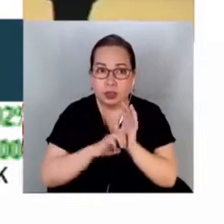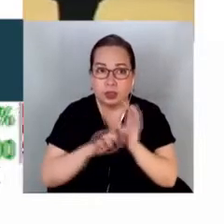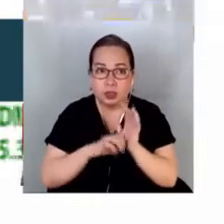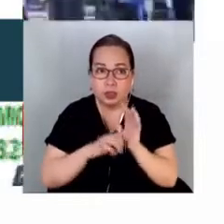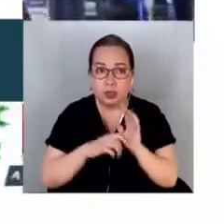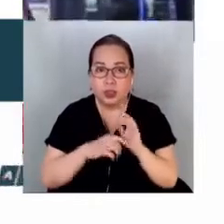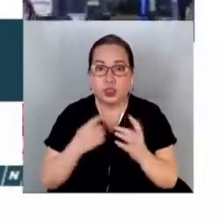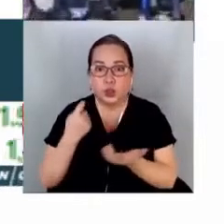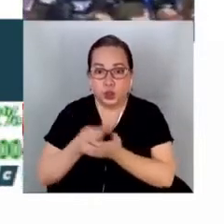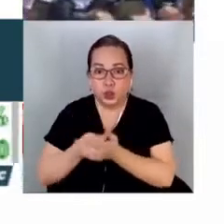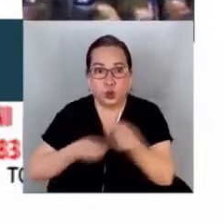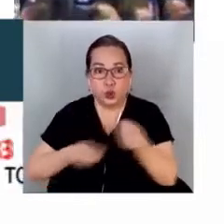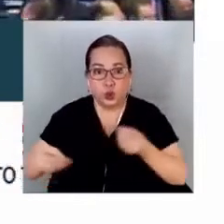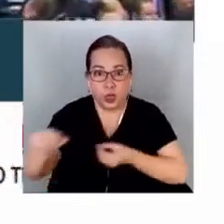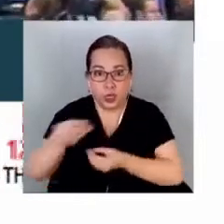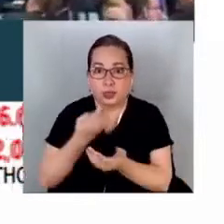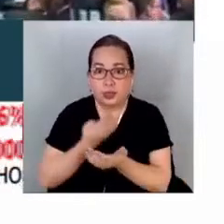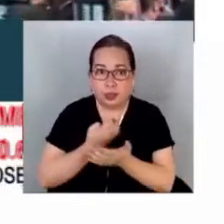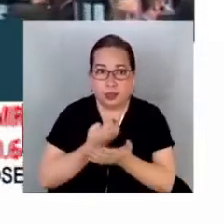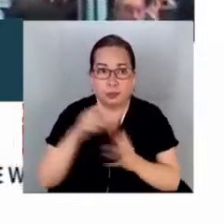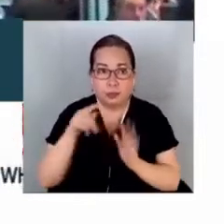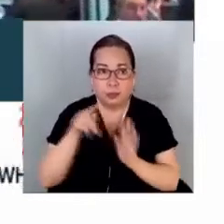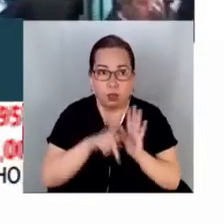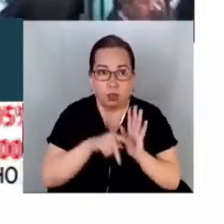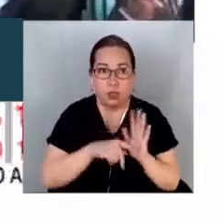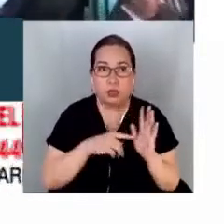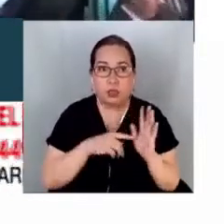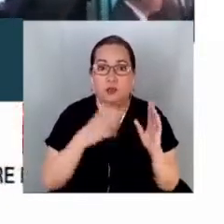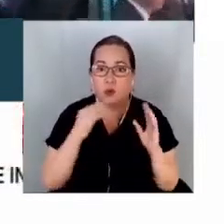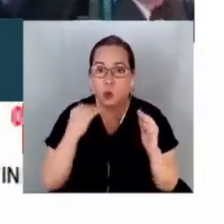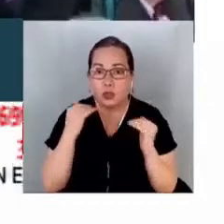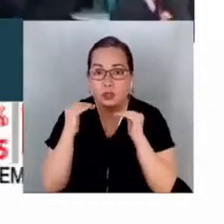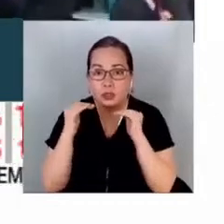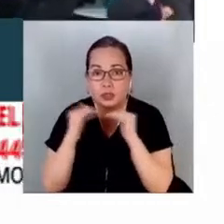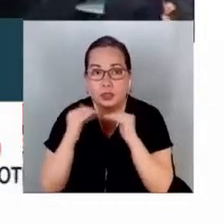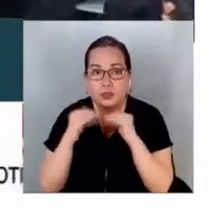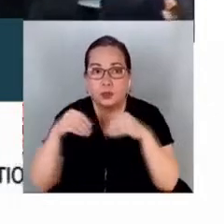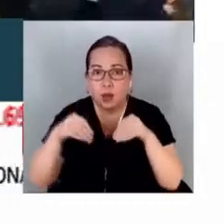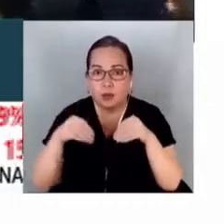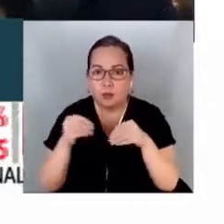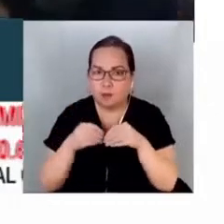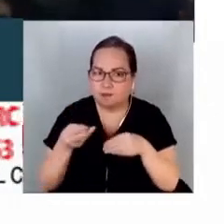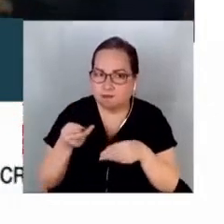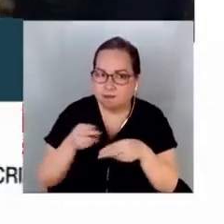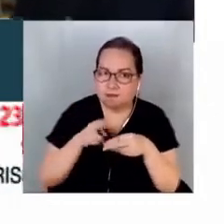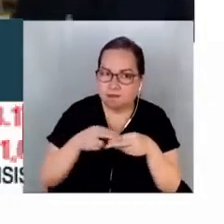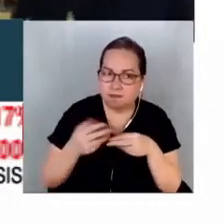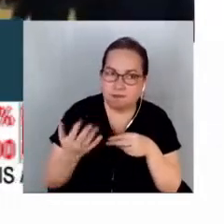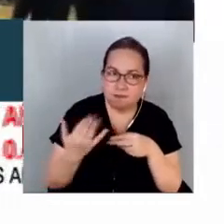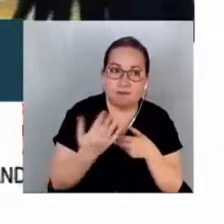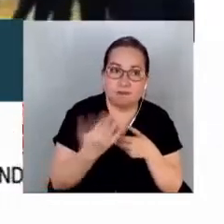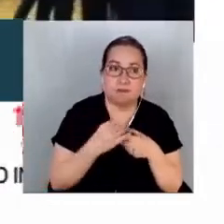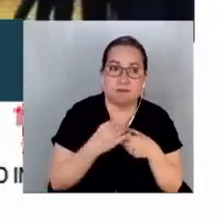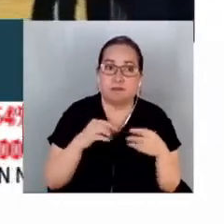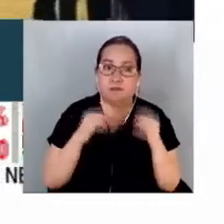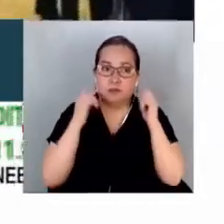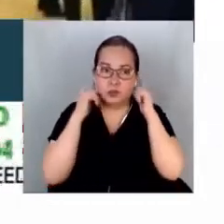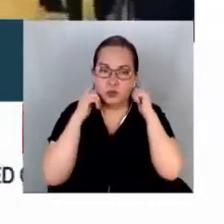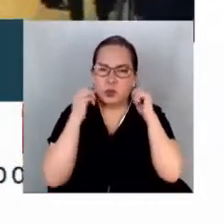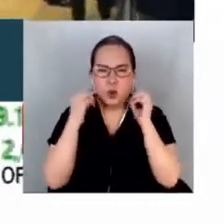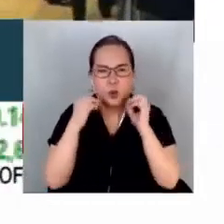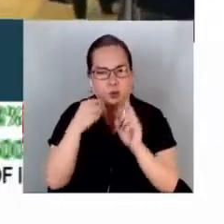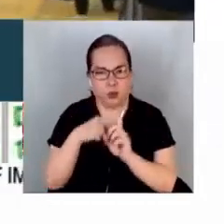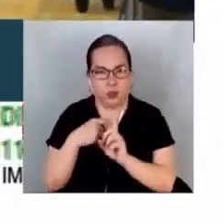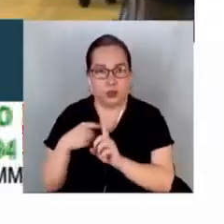economic affairs. We're very much focused, of course, on equity markets, and the numbers continue to look terrific, you know, from investors' viewpoints. But we